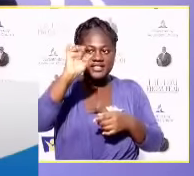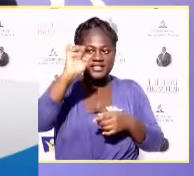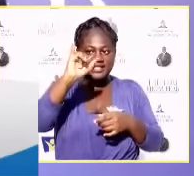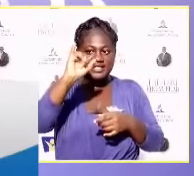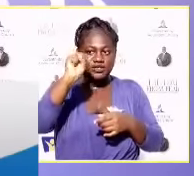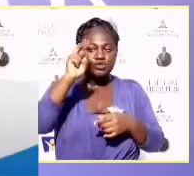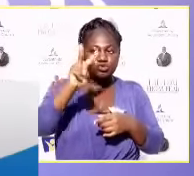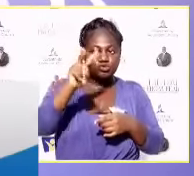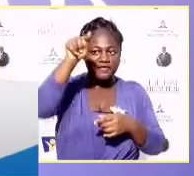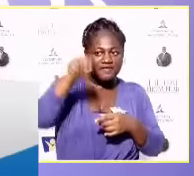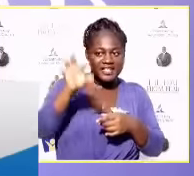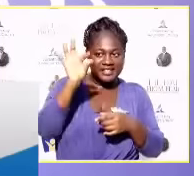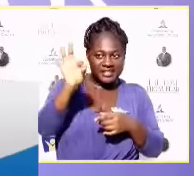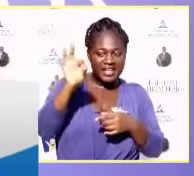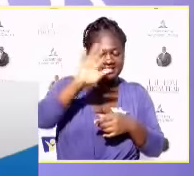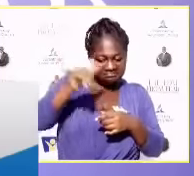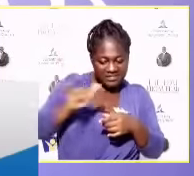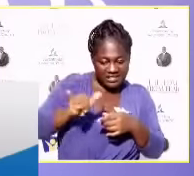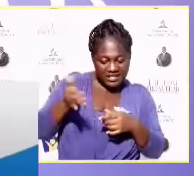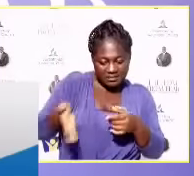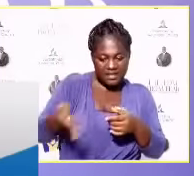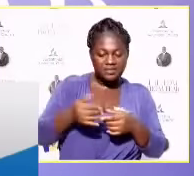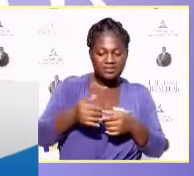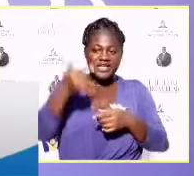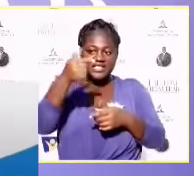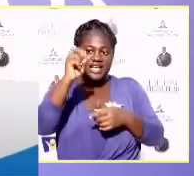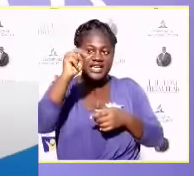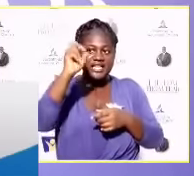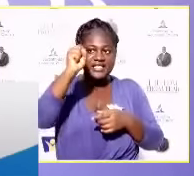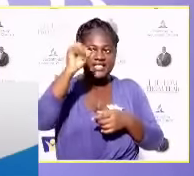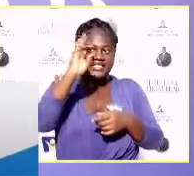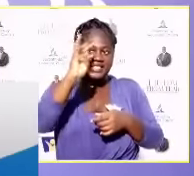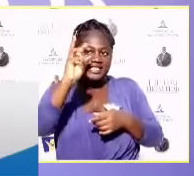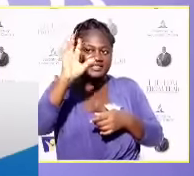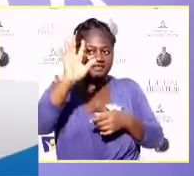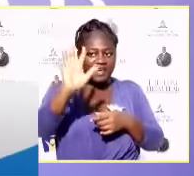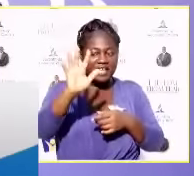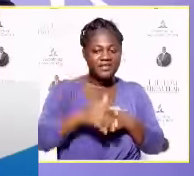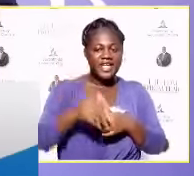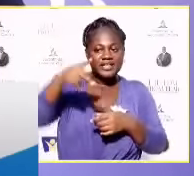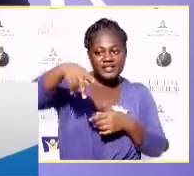Genesis 6:5. Genesis 6:5. And Psalm